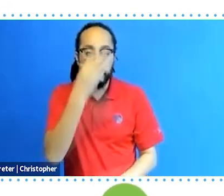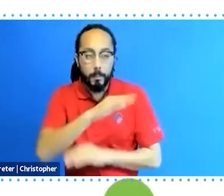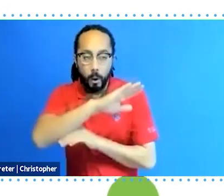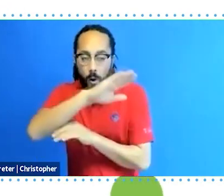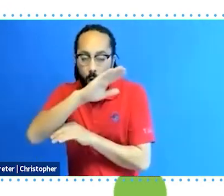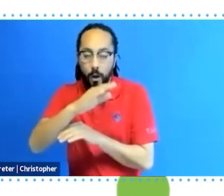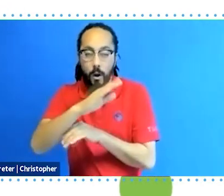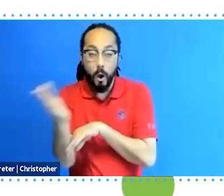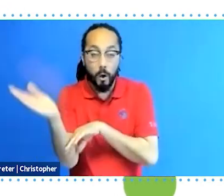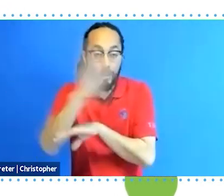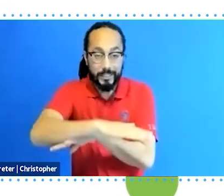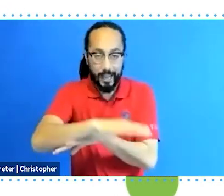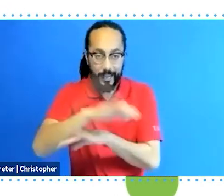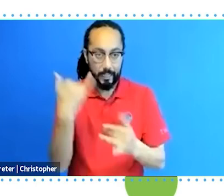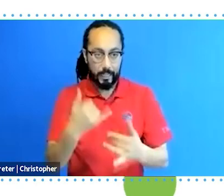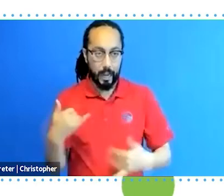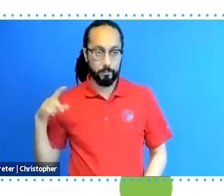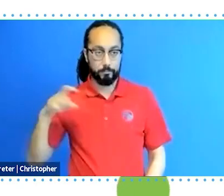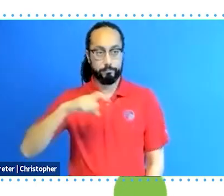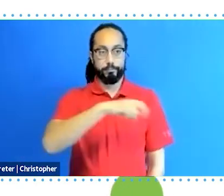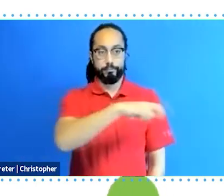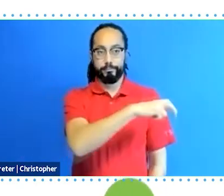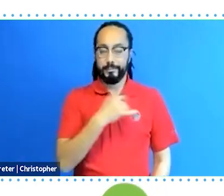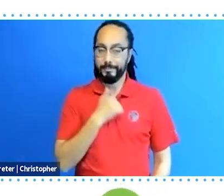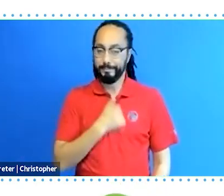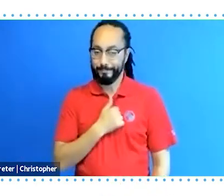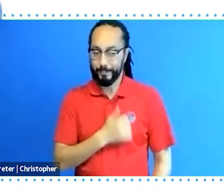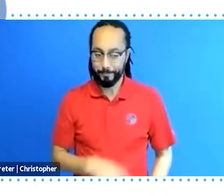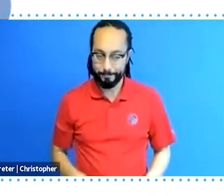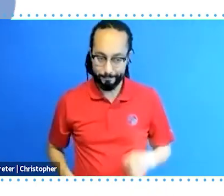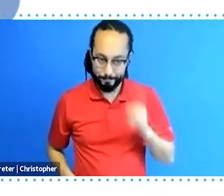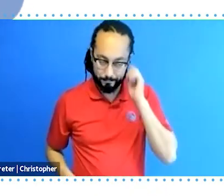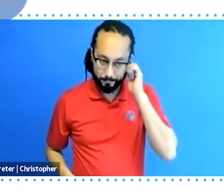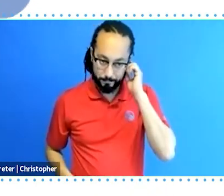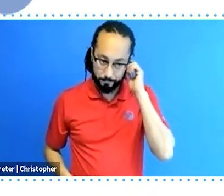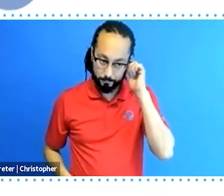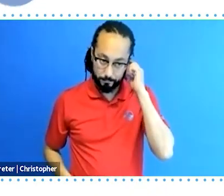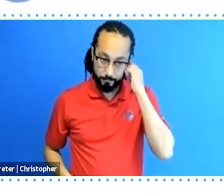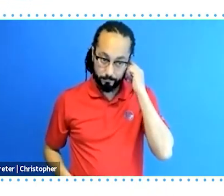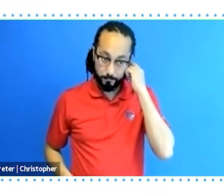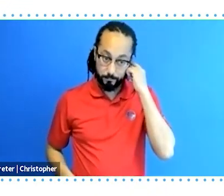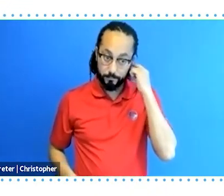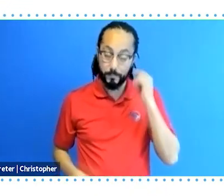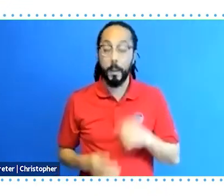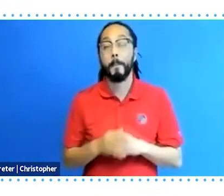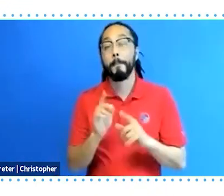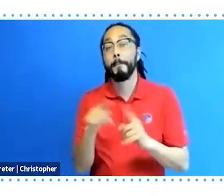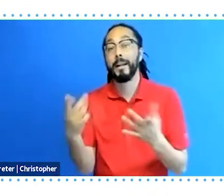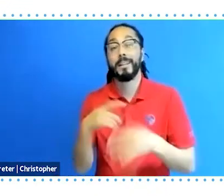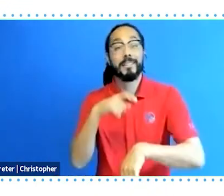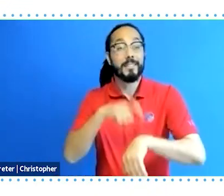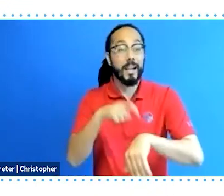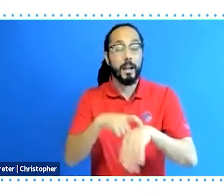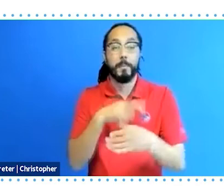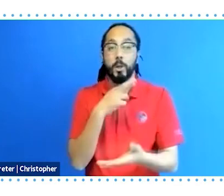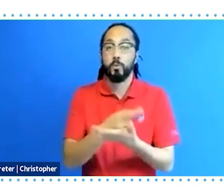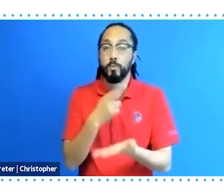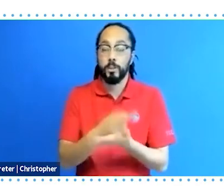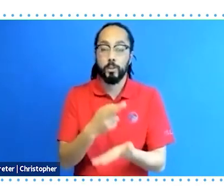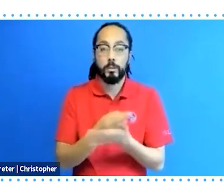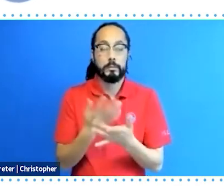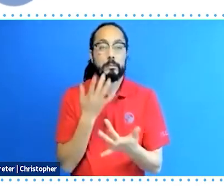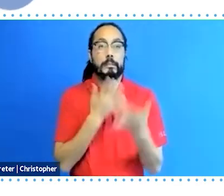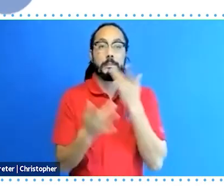So then I do think, because of a scarcity of time and resources for the entire sector, for everything we